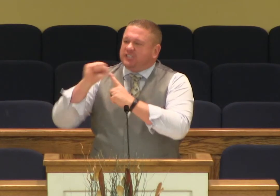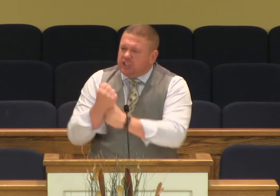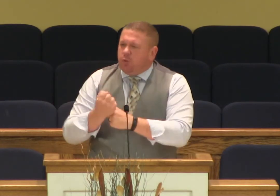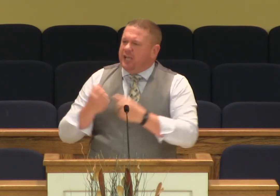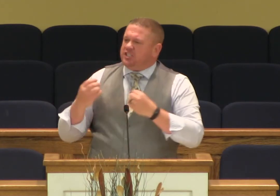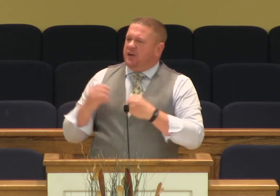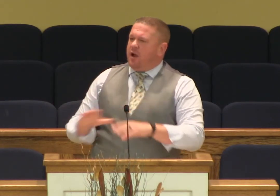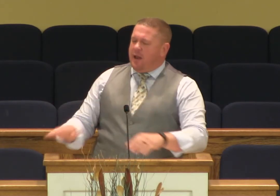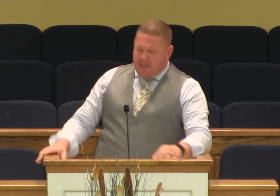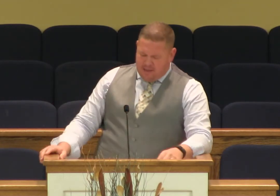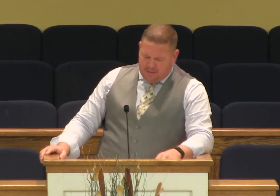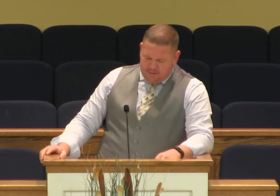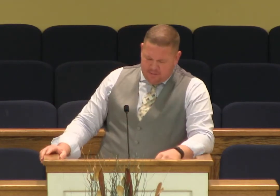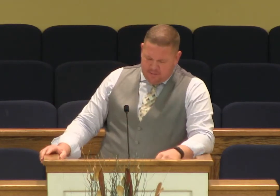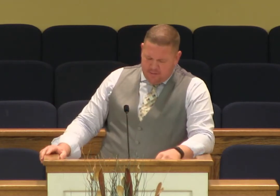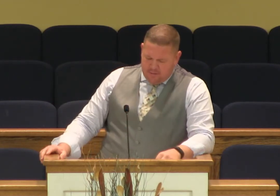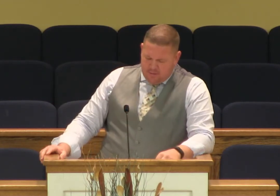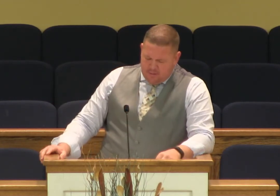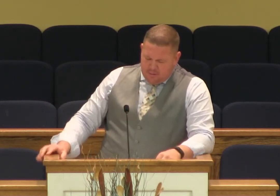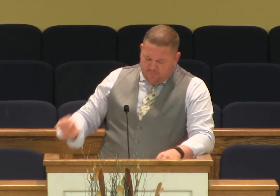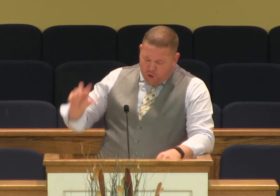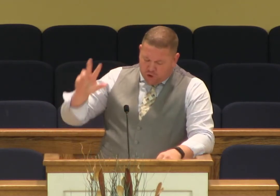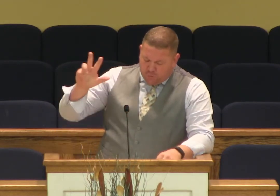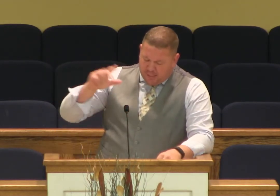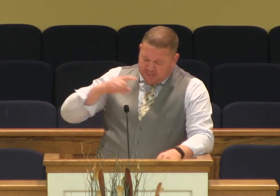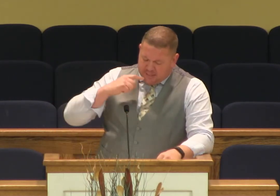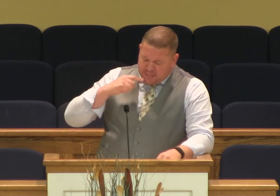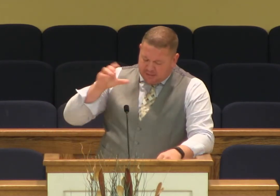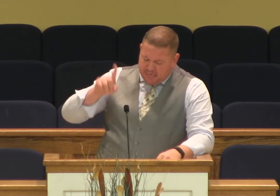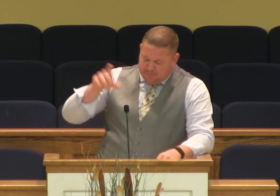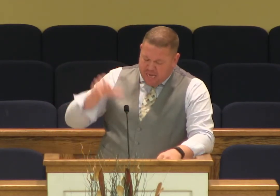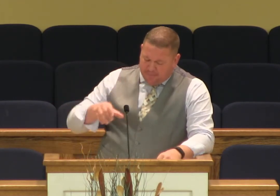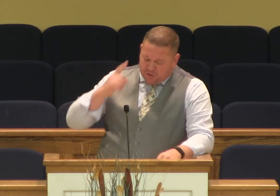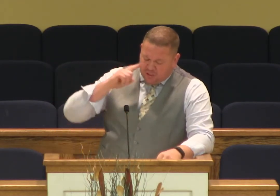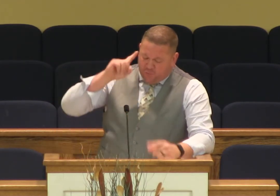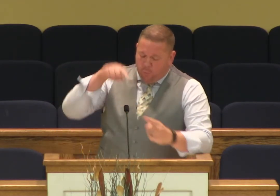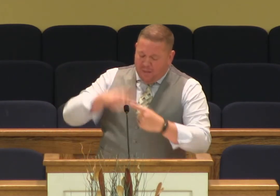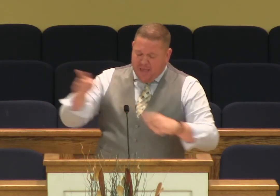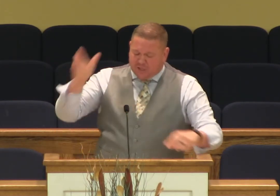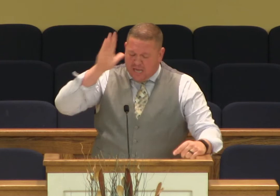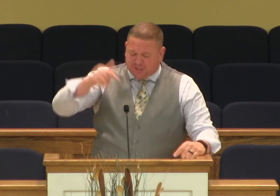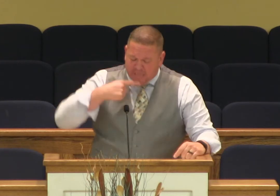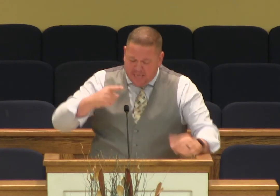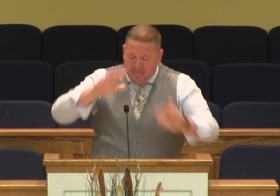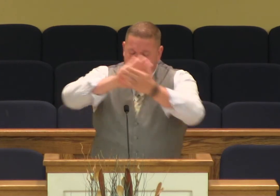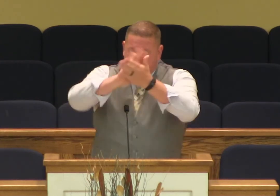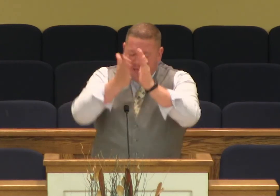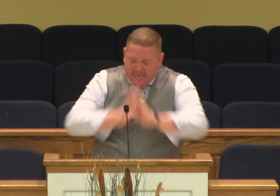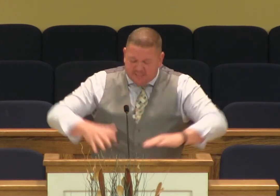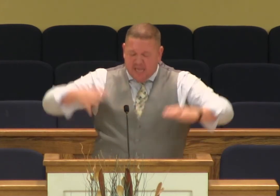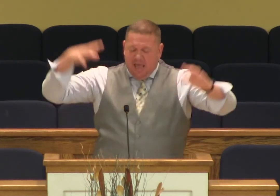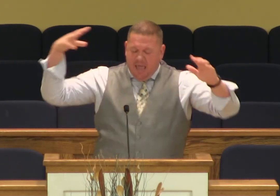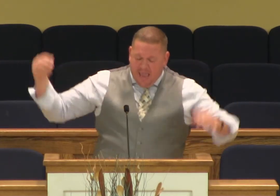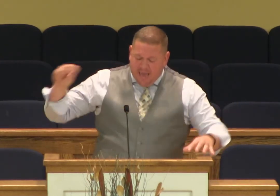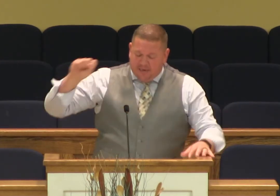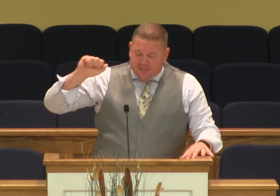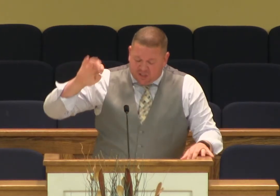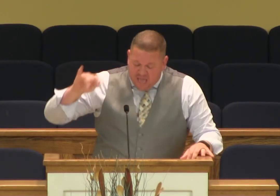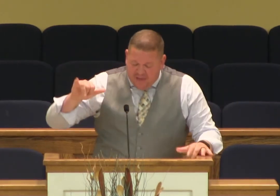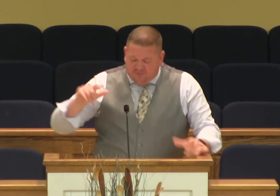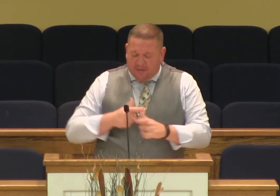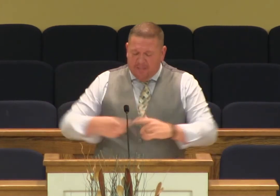the situation of our land. Verse 3, it says this, the same chapter. It says, for when they shall say, peace